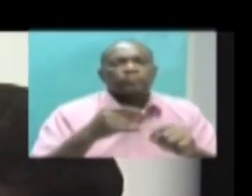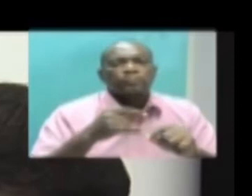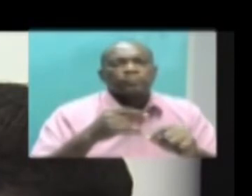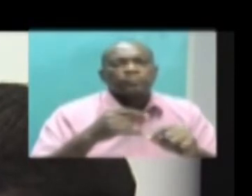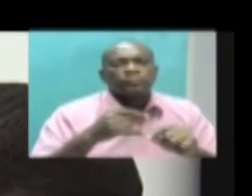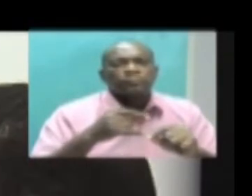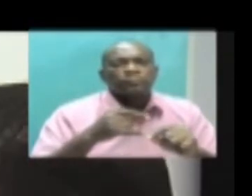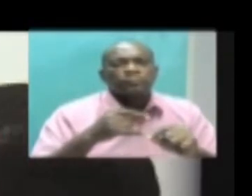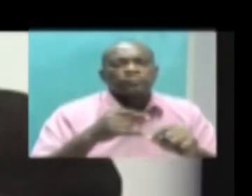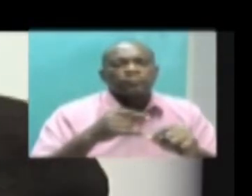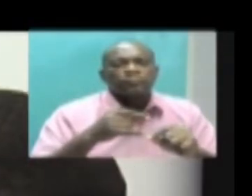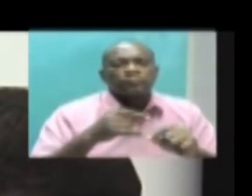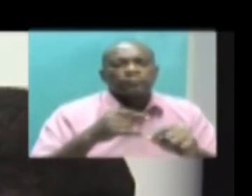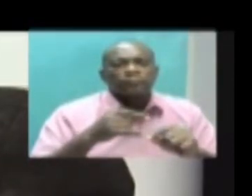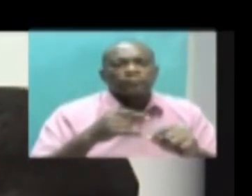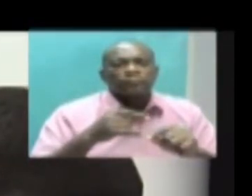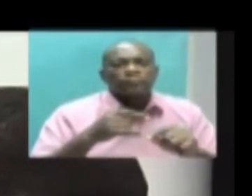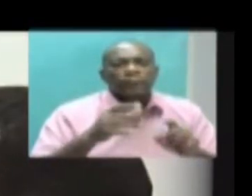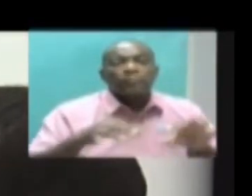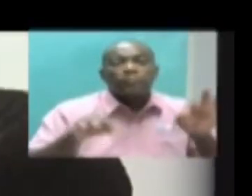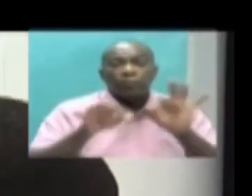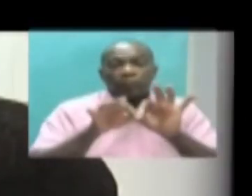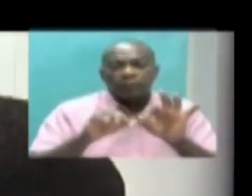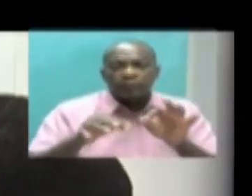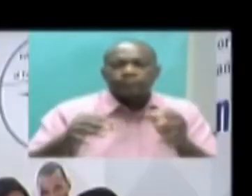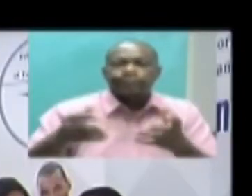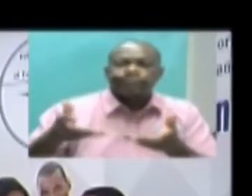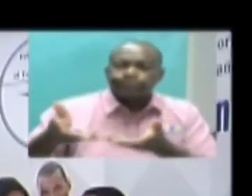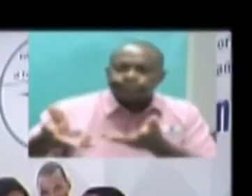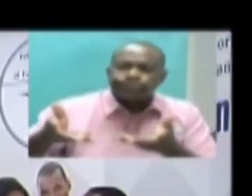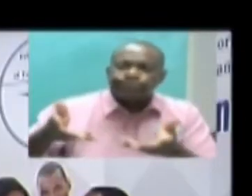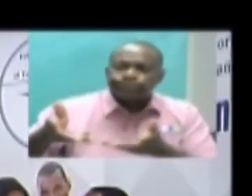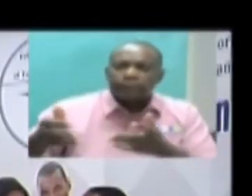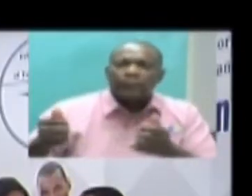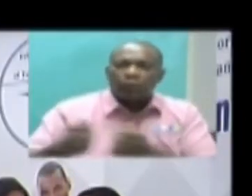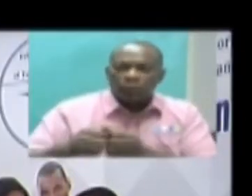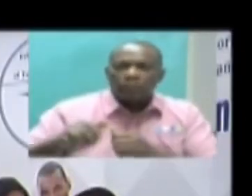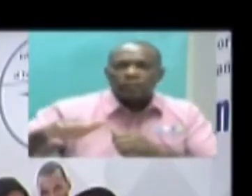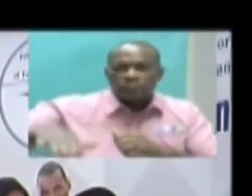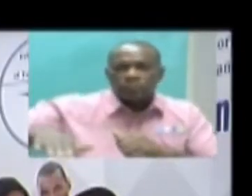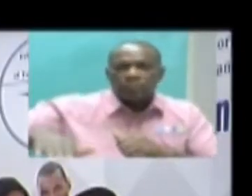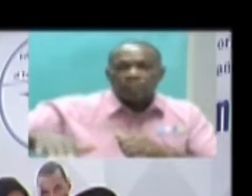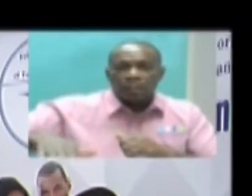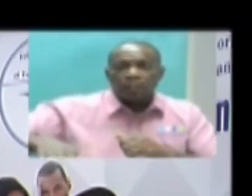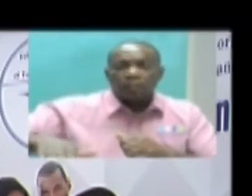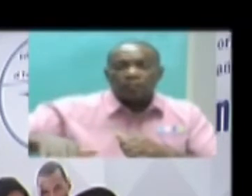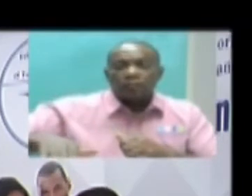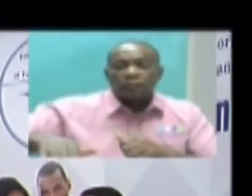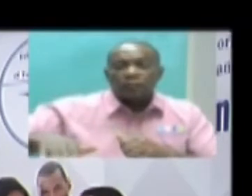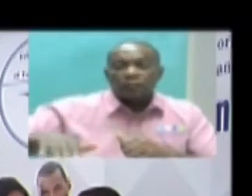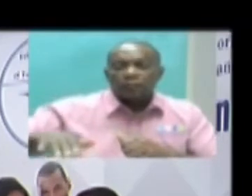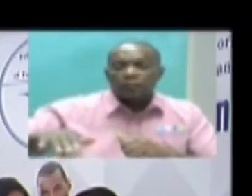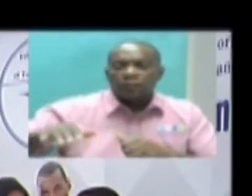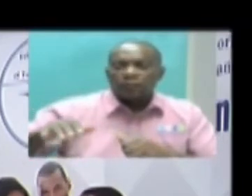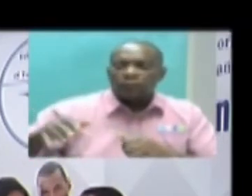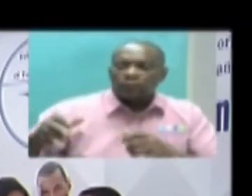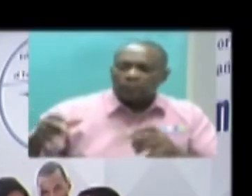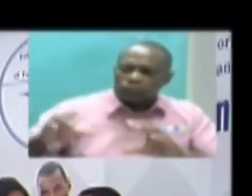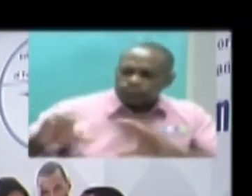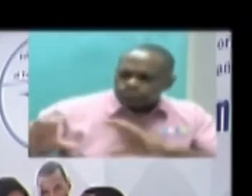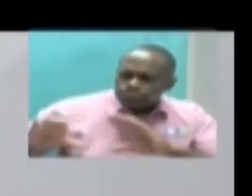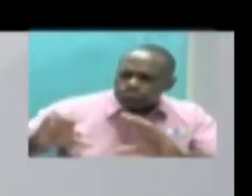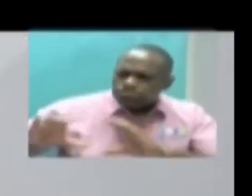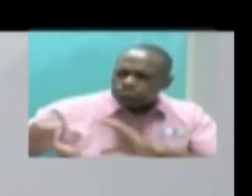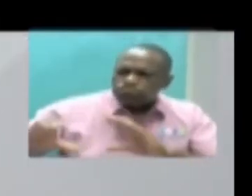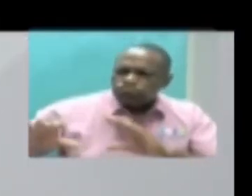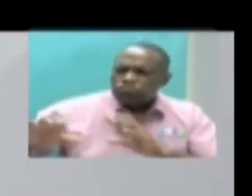the child does two things. One, it allows you to see exactly where